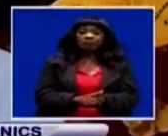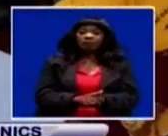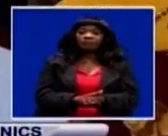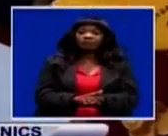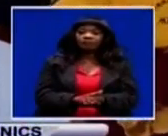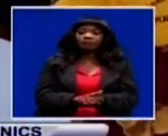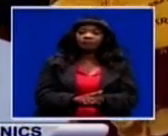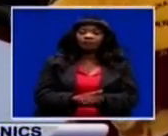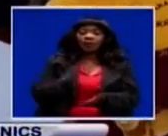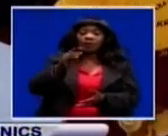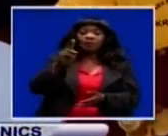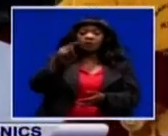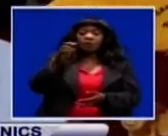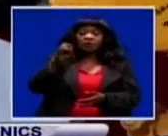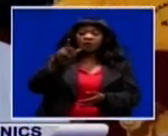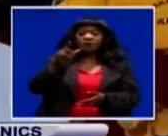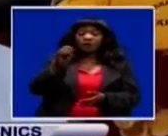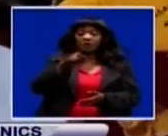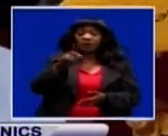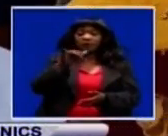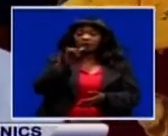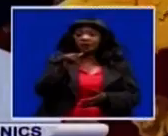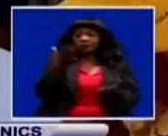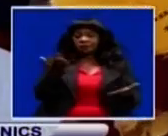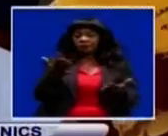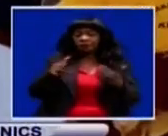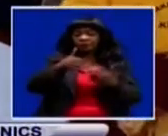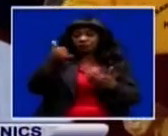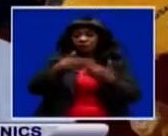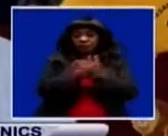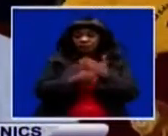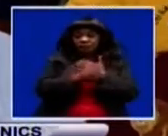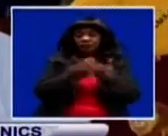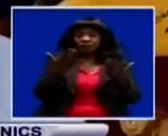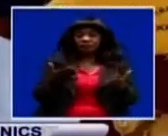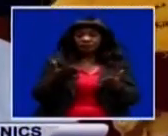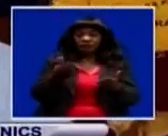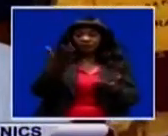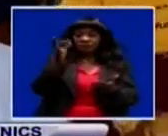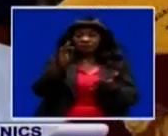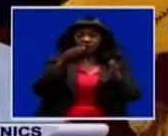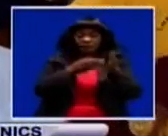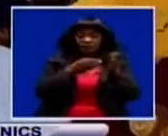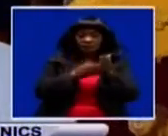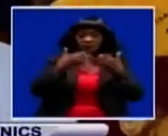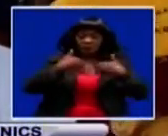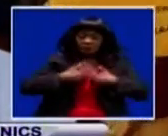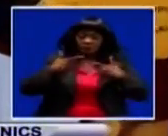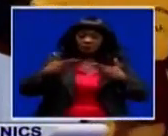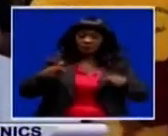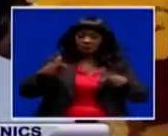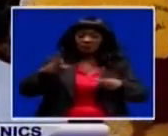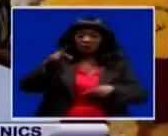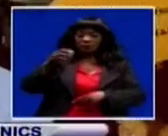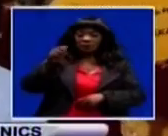Yamankosi. Our other fundraising events, on the 8th of February, we have an event at the Pamodzi